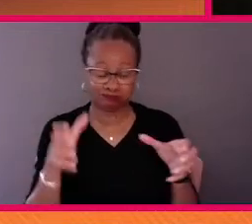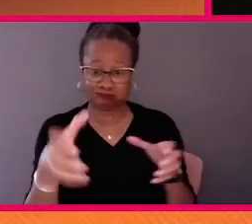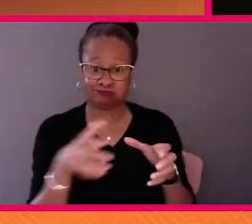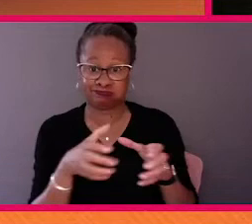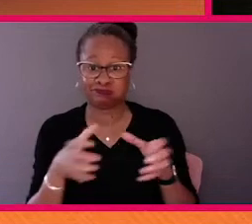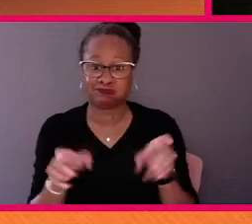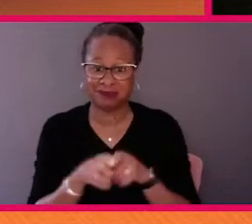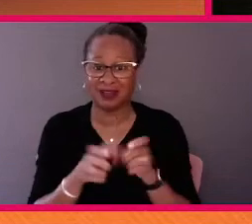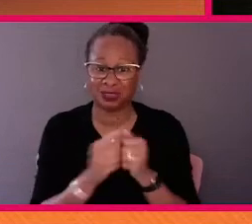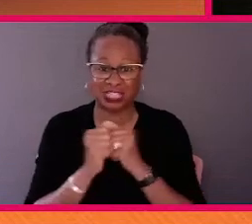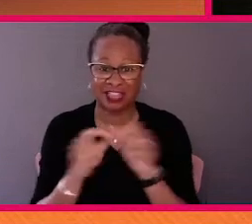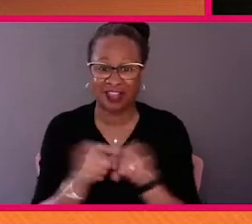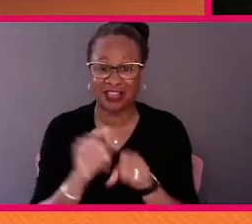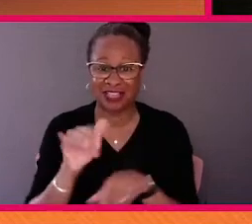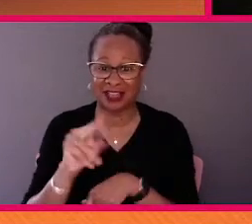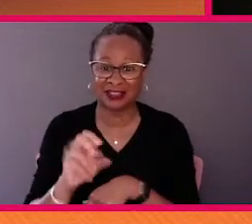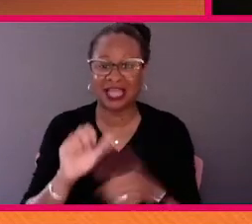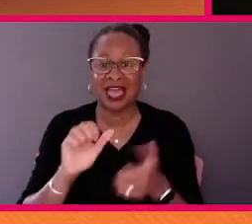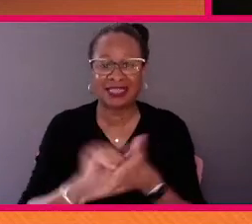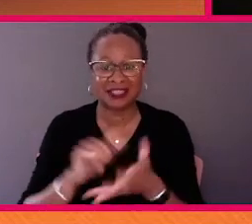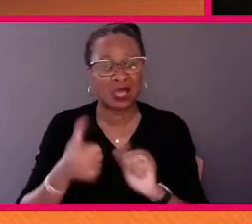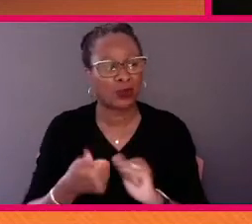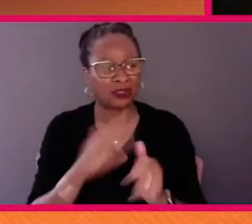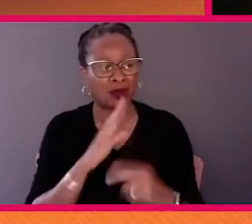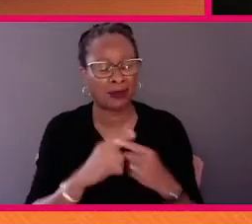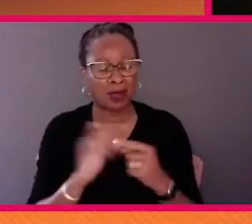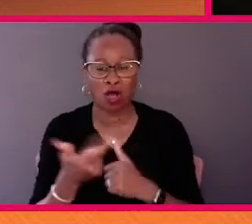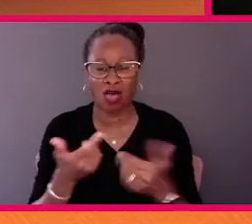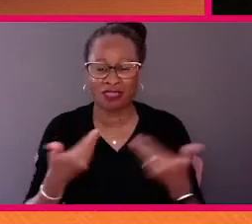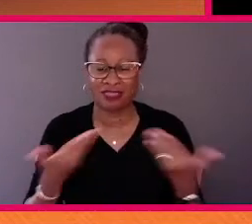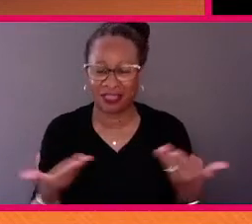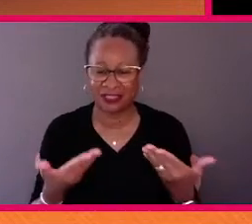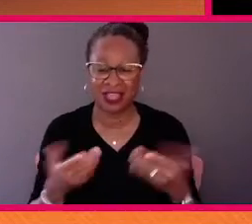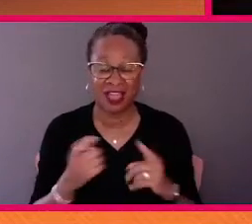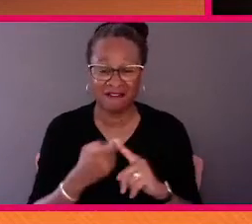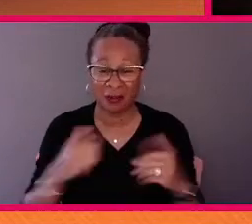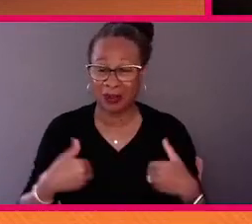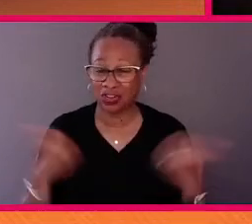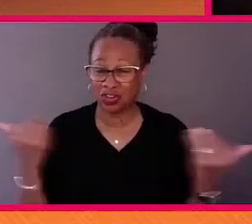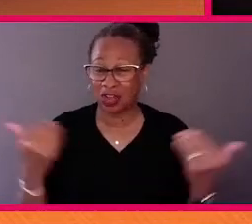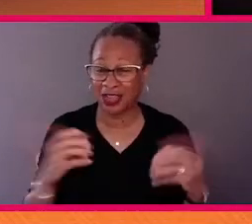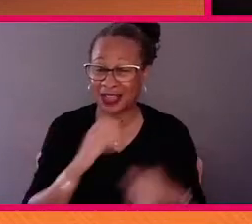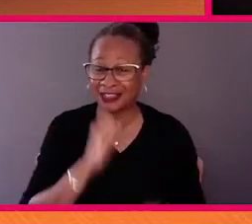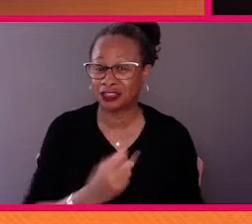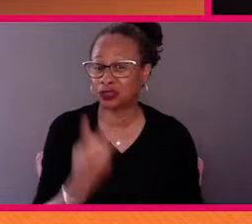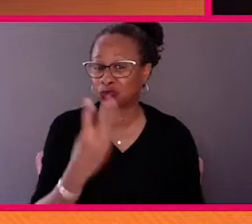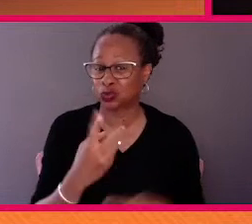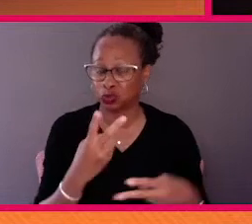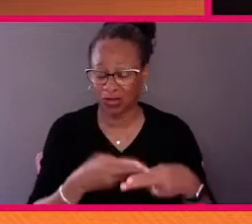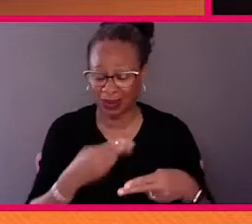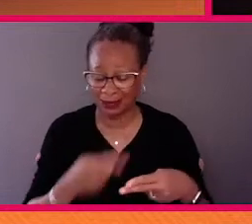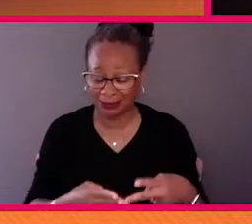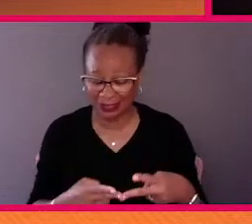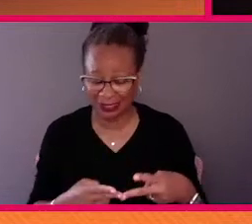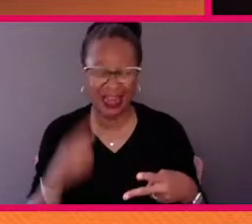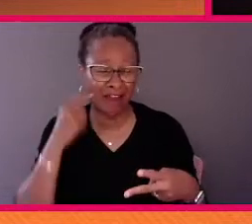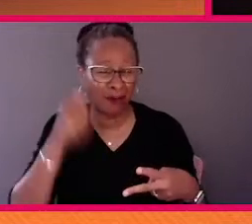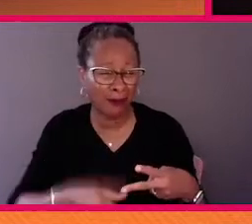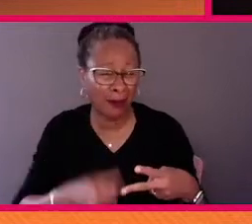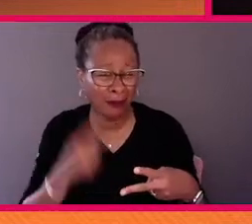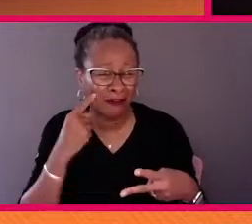of how we've been talking about all this. But from a young age, at least there are two names that kind of come to mind for me